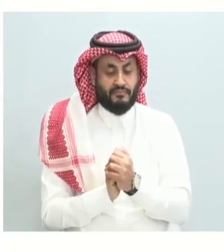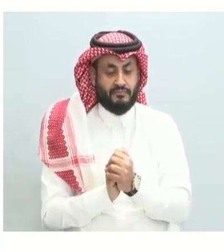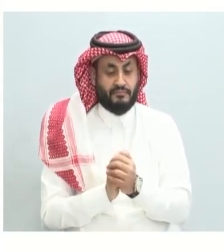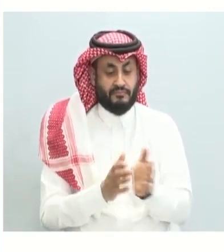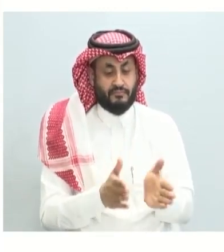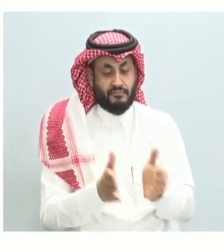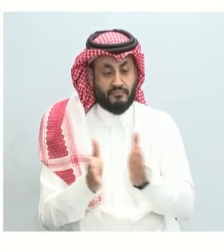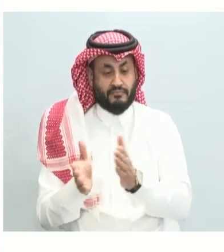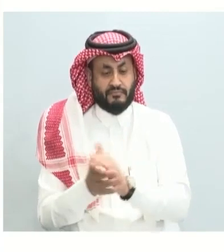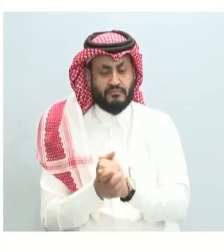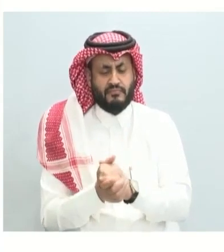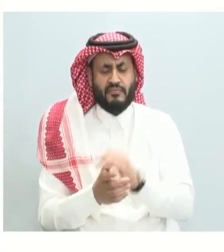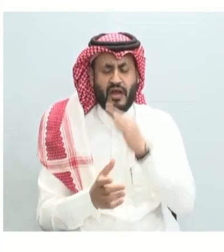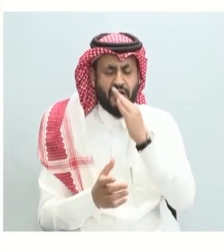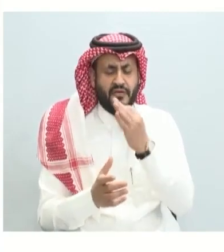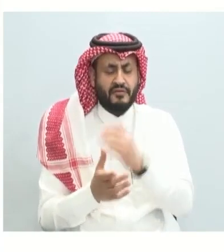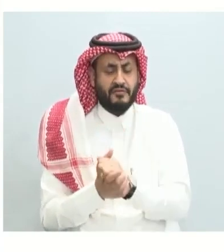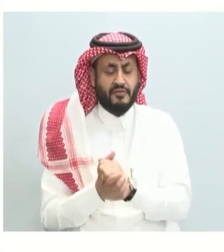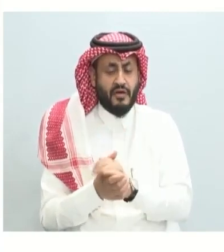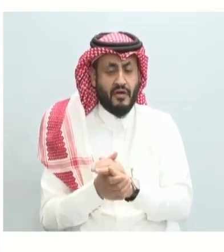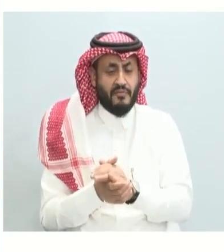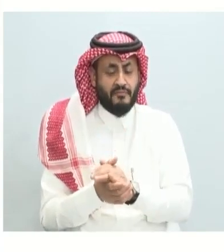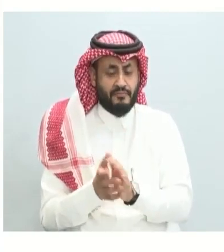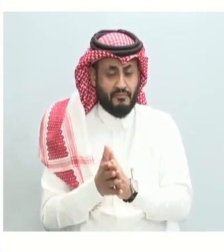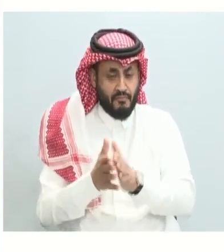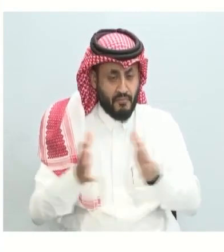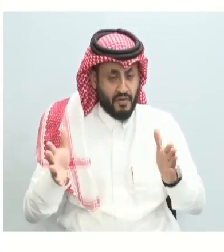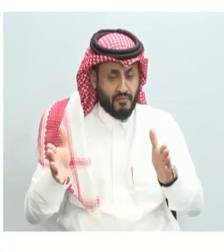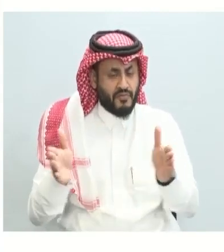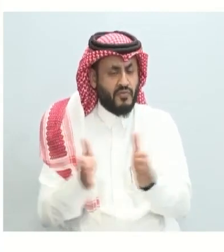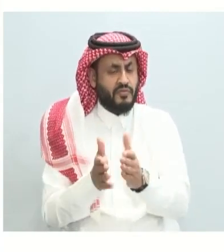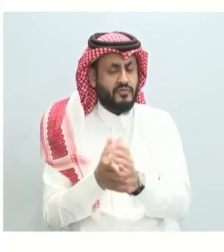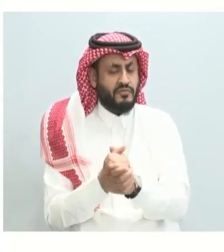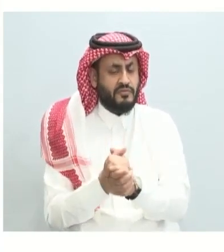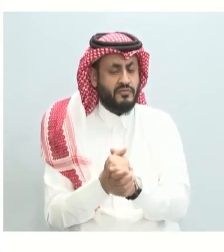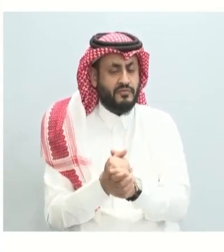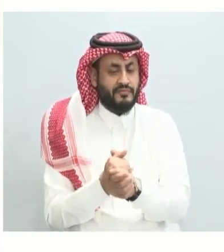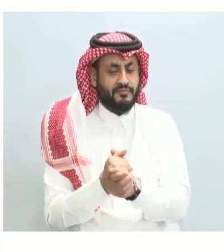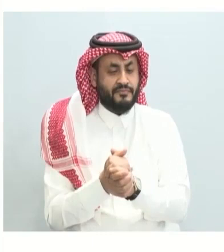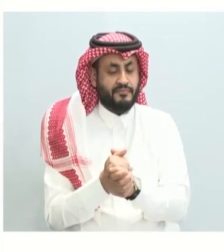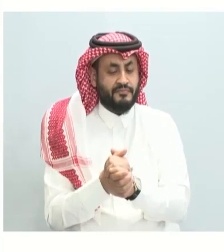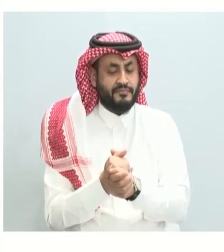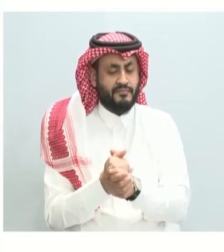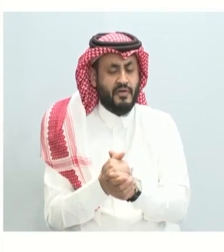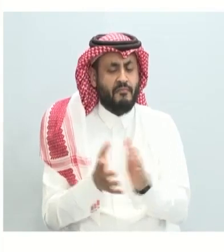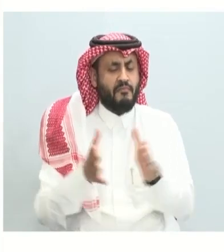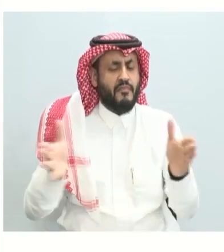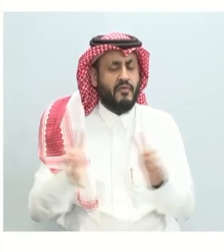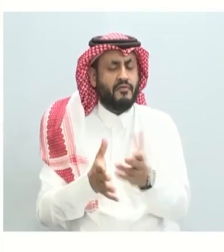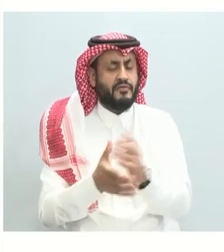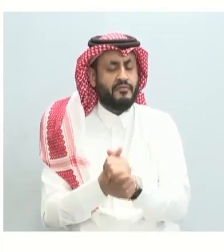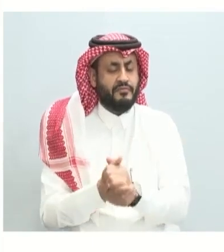Let's continue. Did we say Tim is big and fat or small and